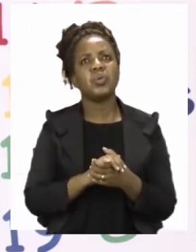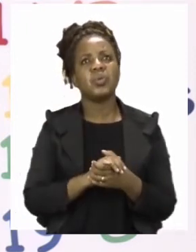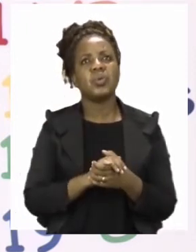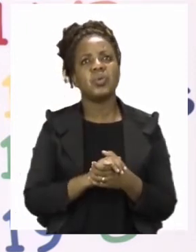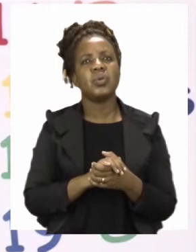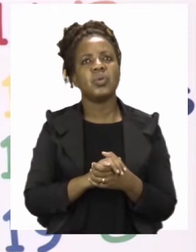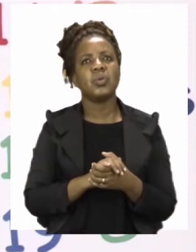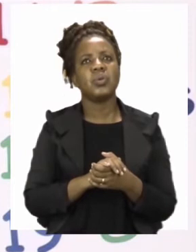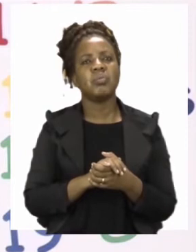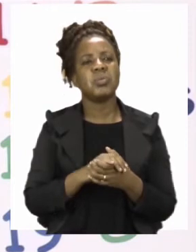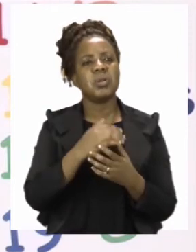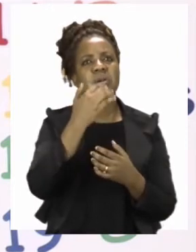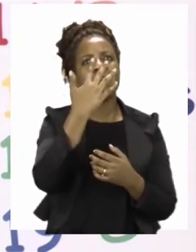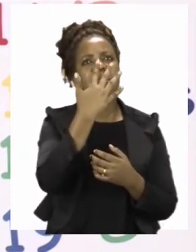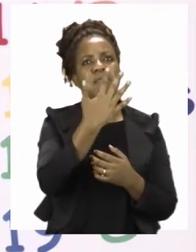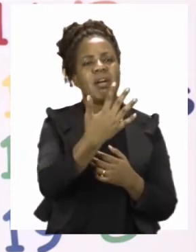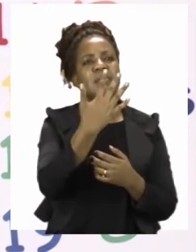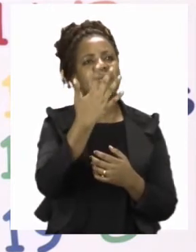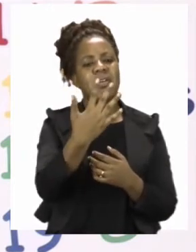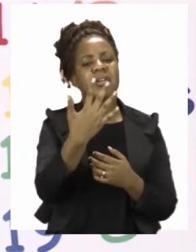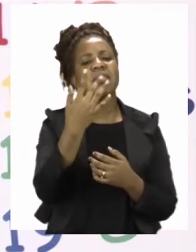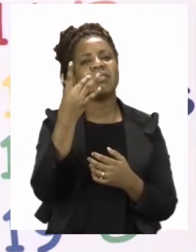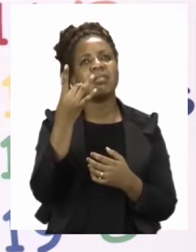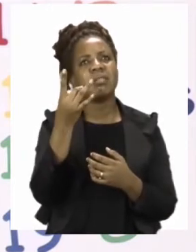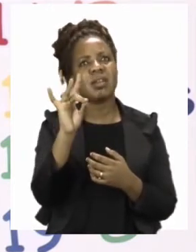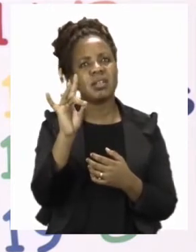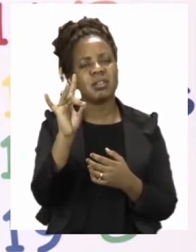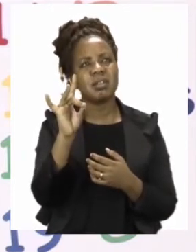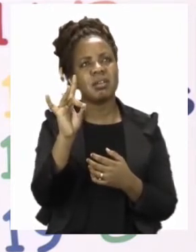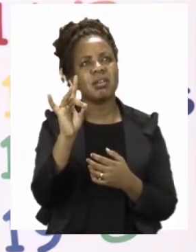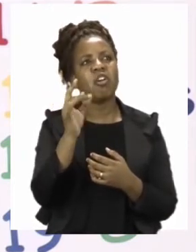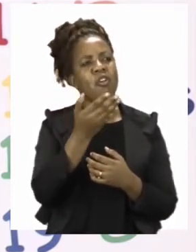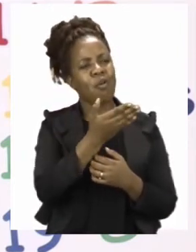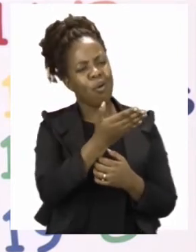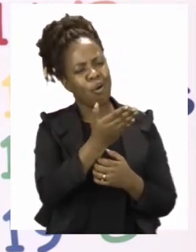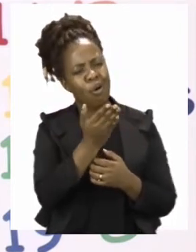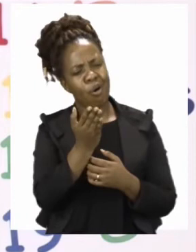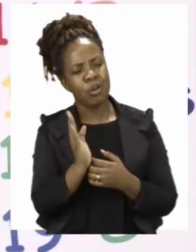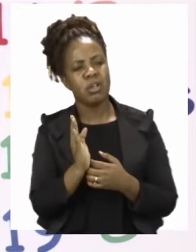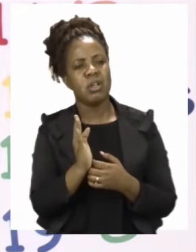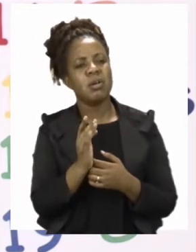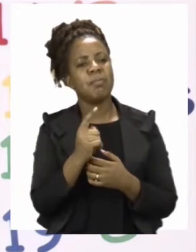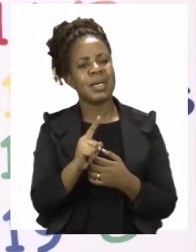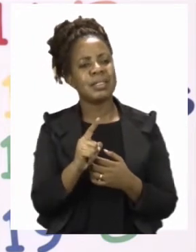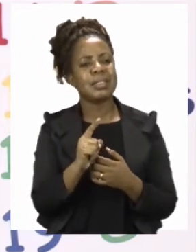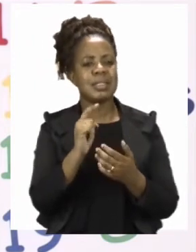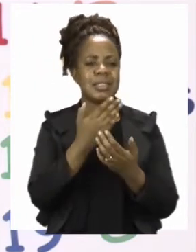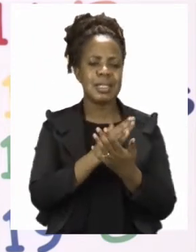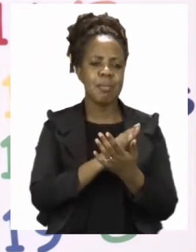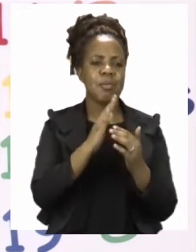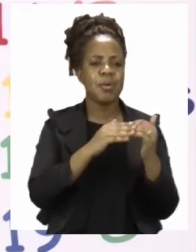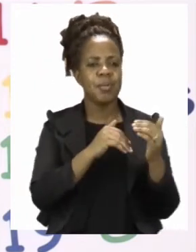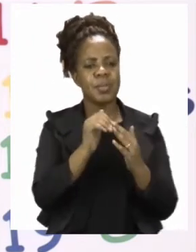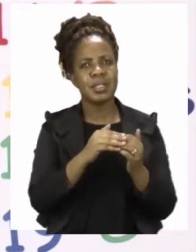323 are tilers. How many workers are not builders or tilers?